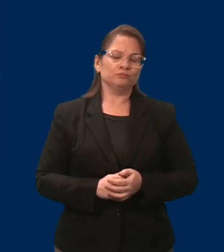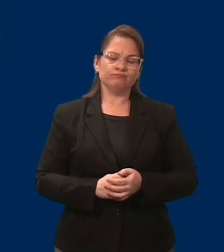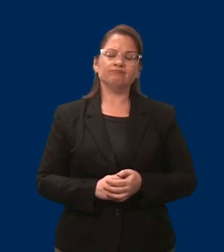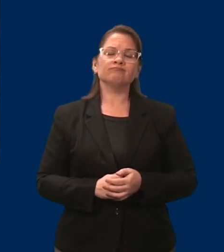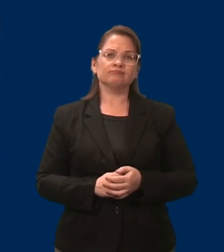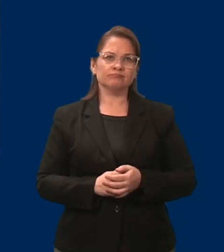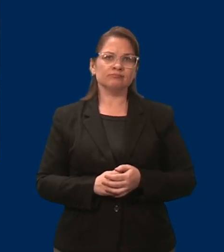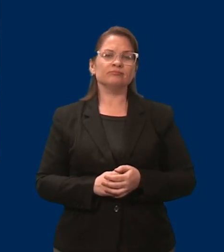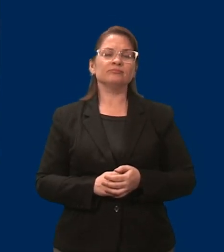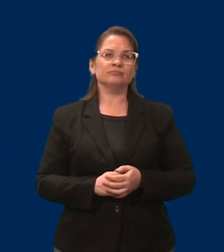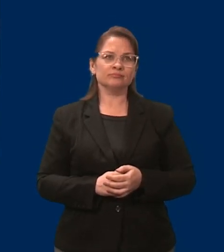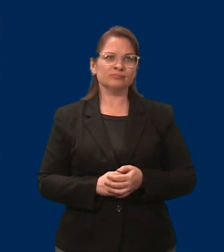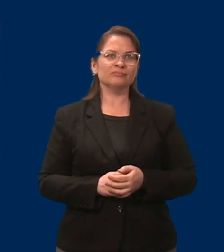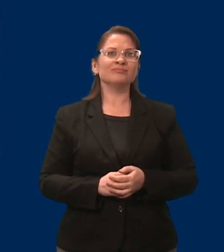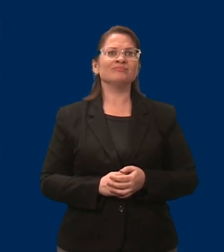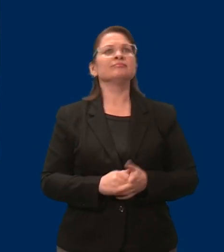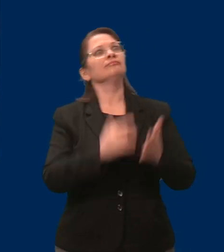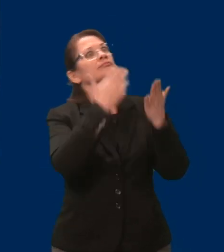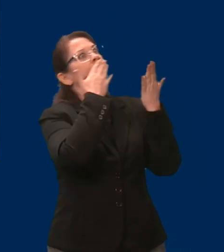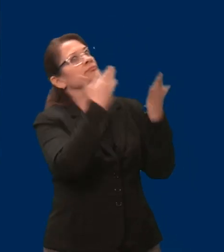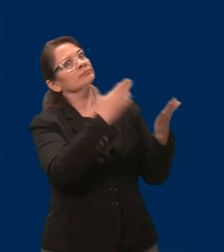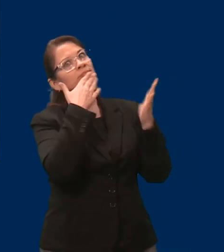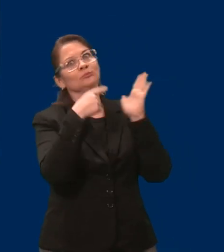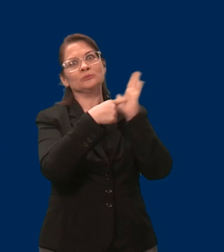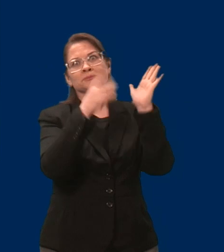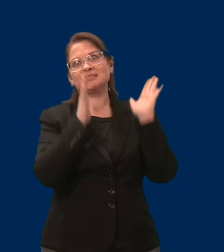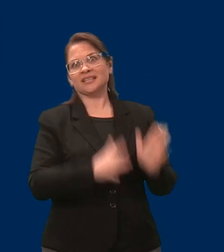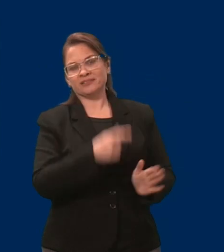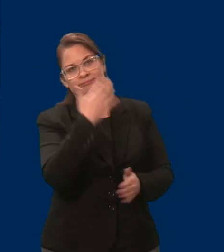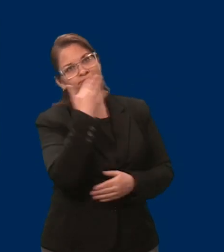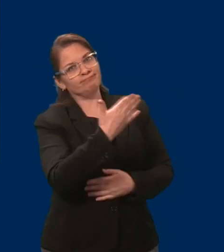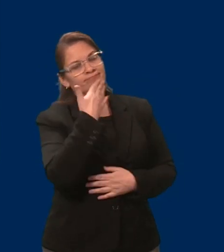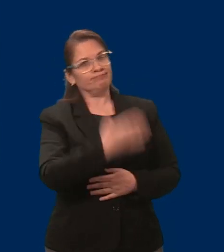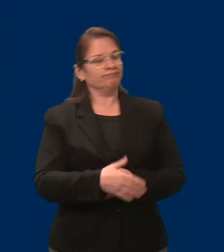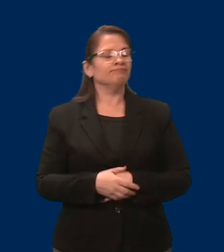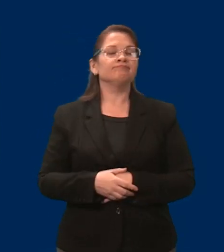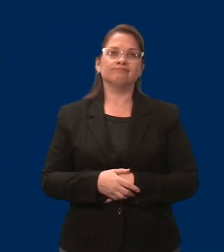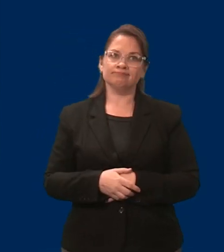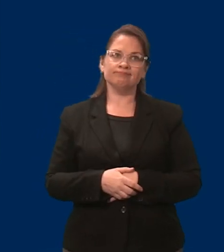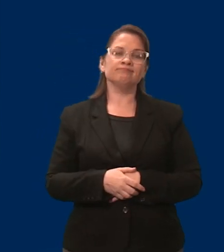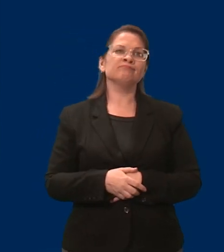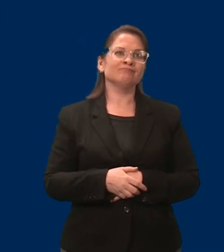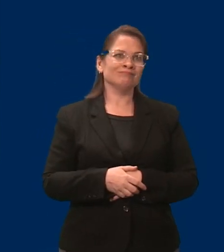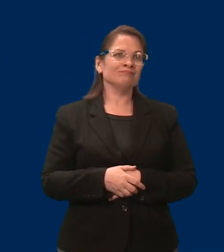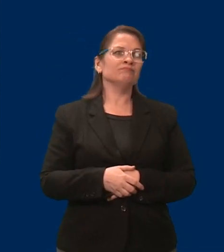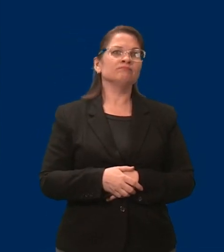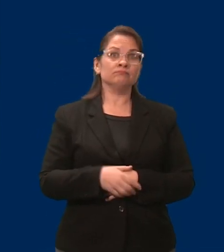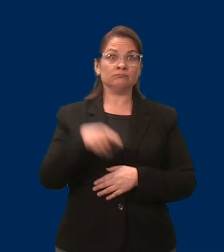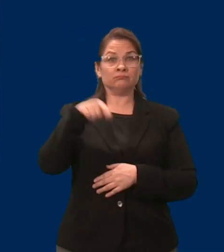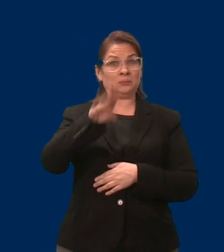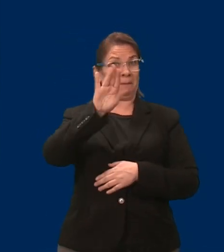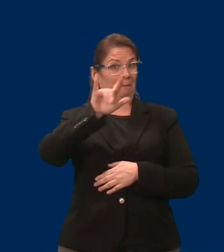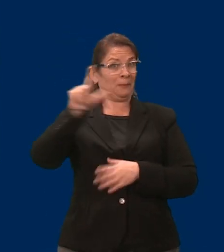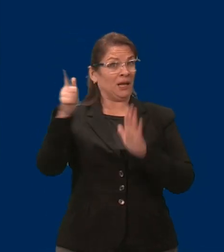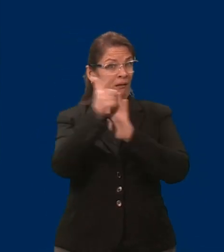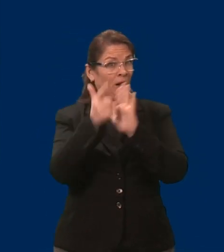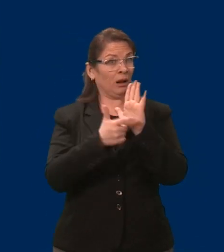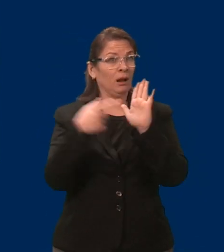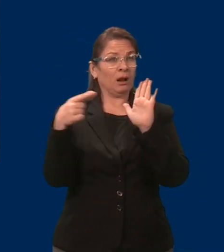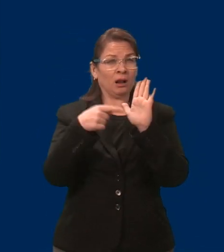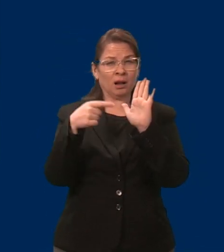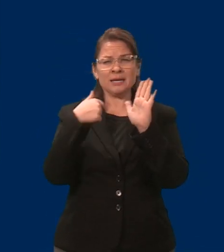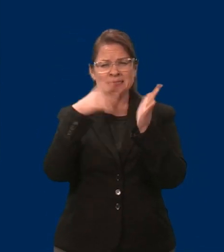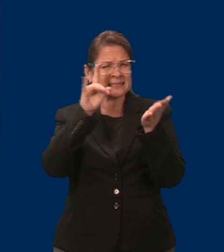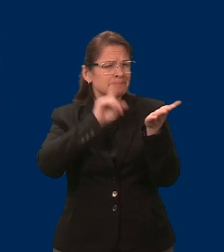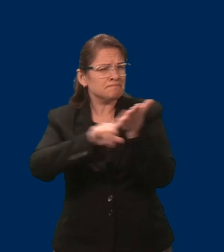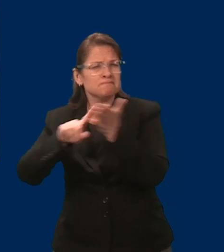Thank you, Representative Reyer. And as I thought about this bill and as listening to Representative Reyer, and I